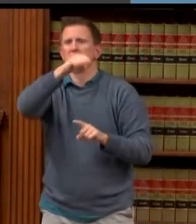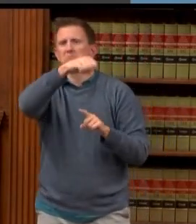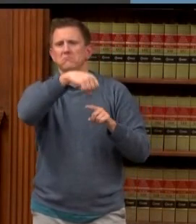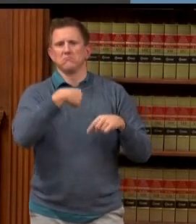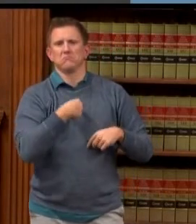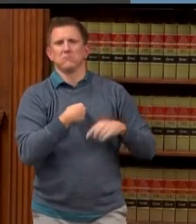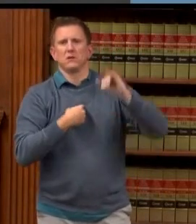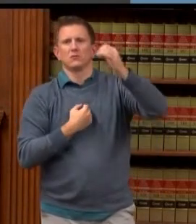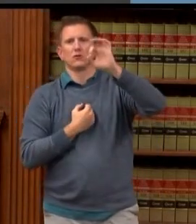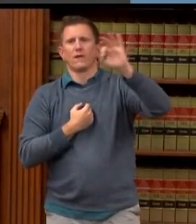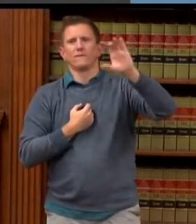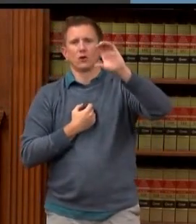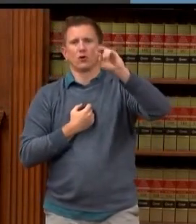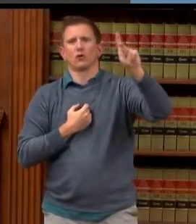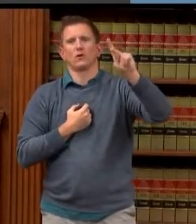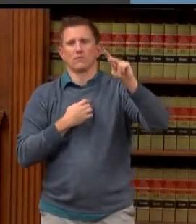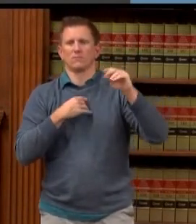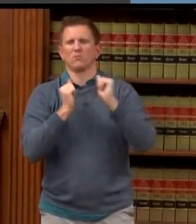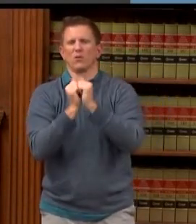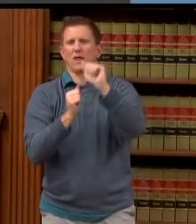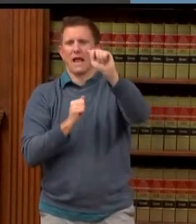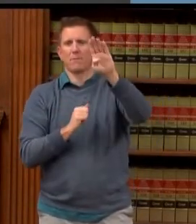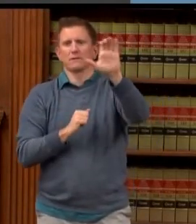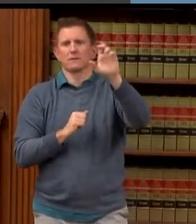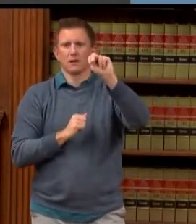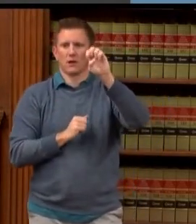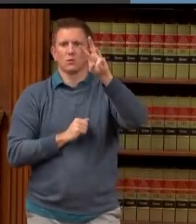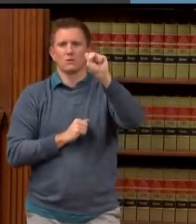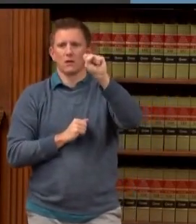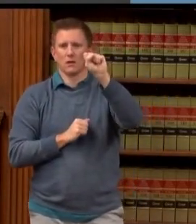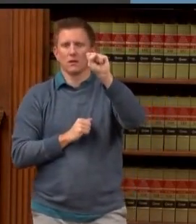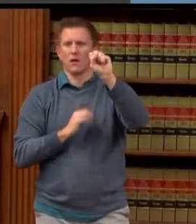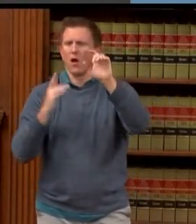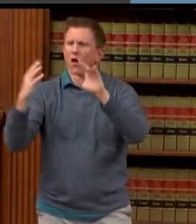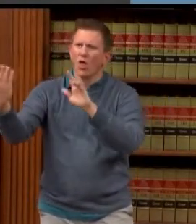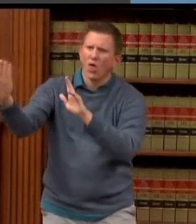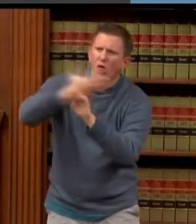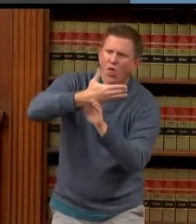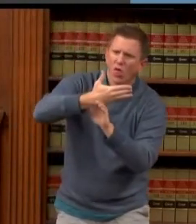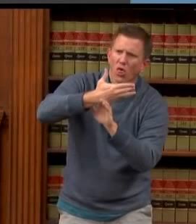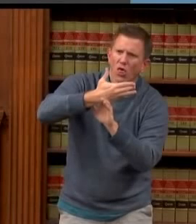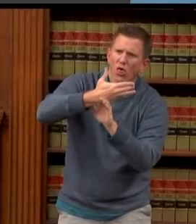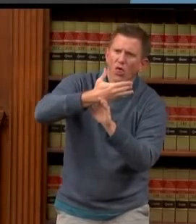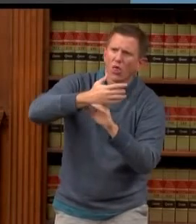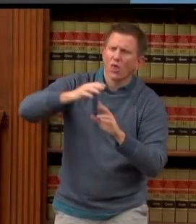just going to ask. Hang on Bob. one second. Hold one moment. Hang on.